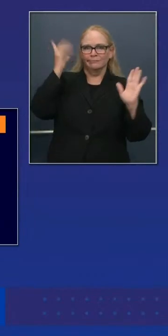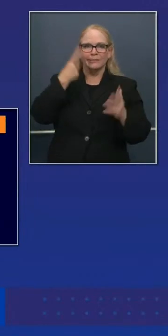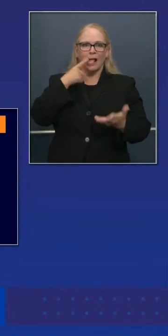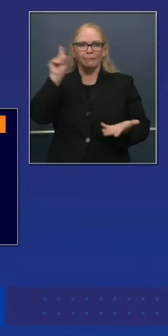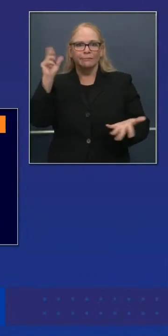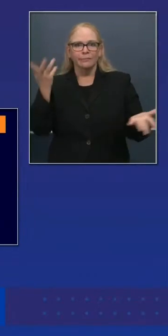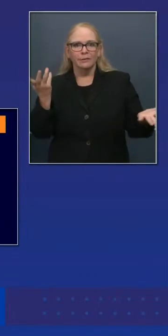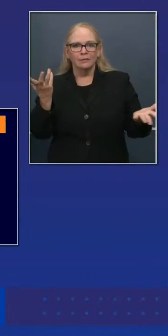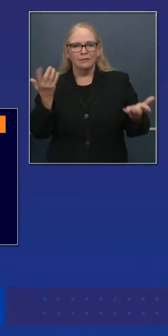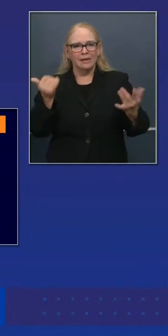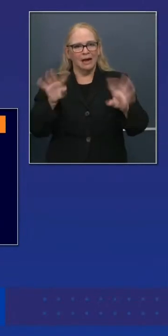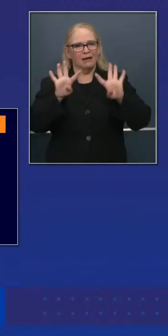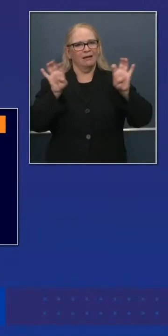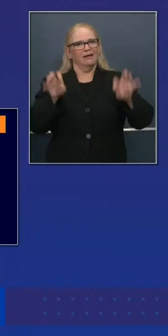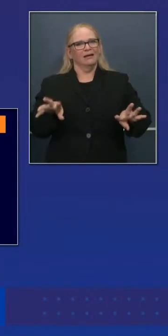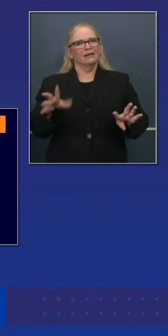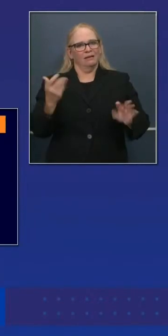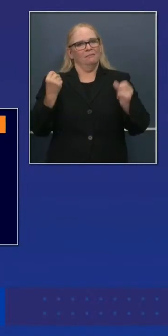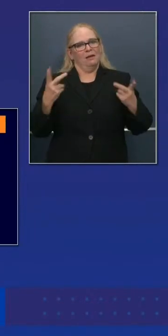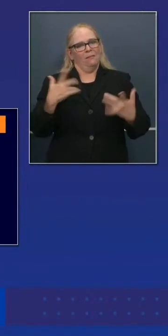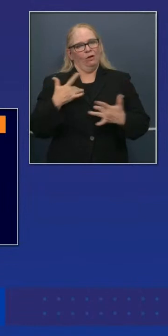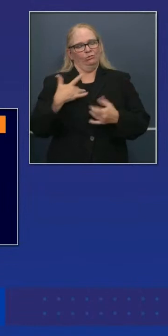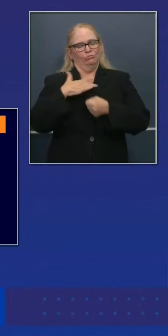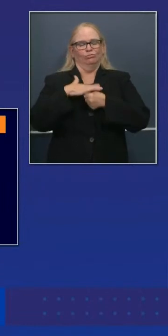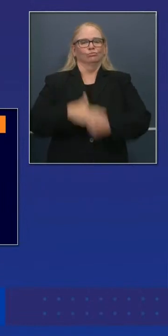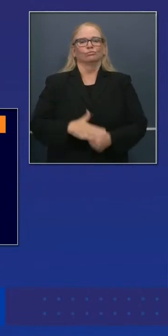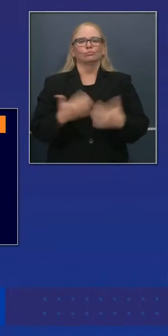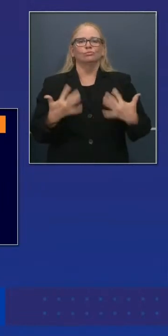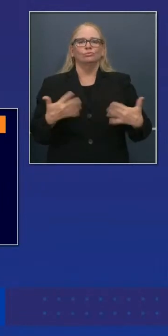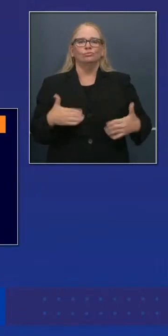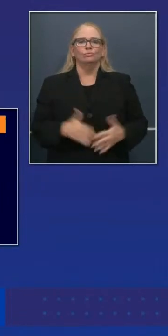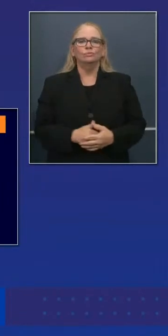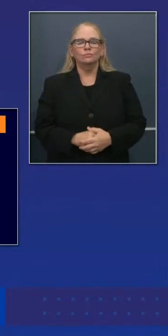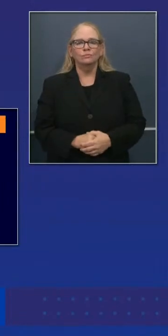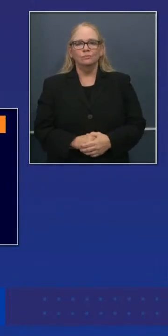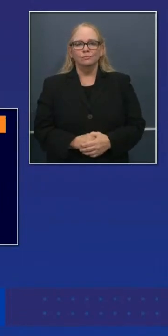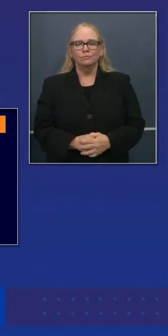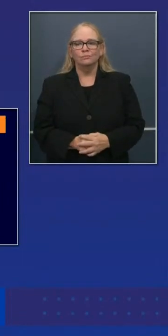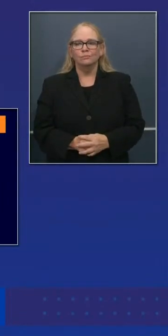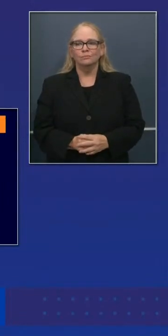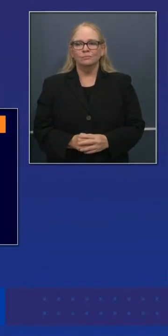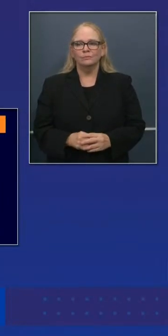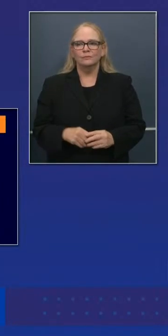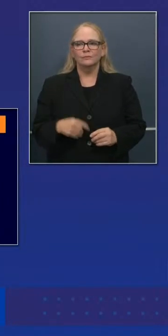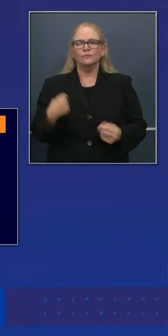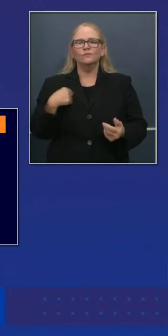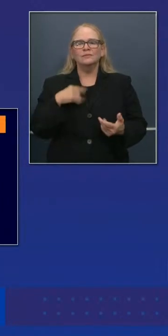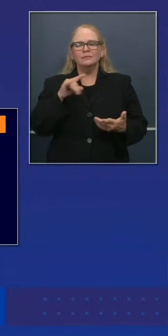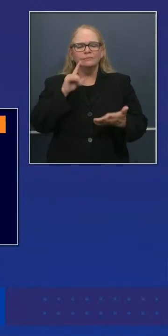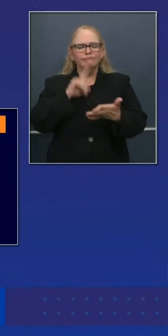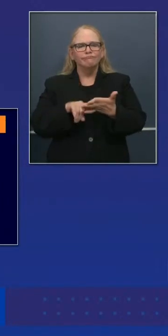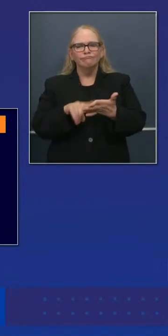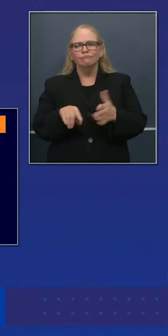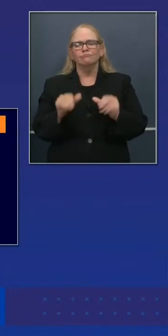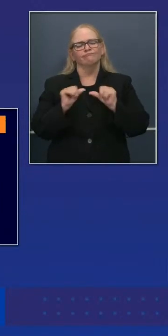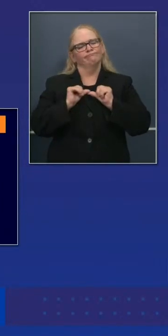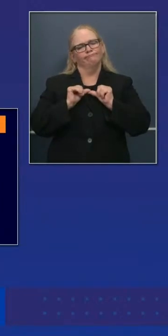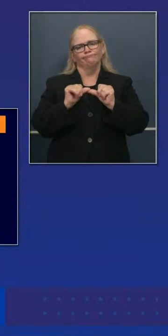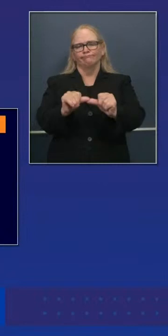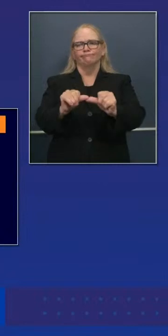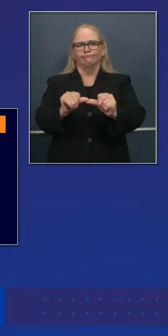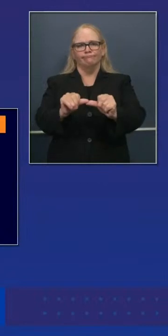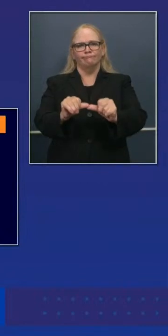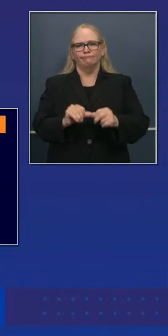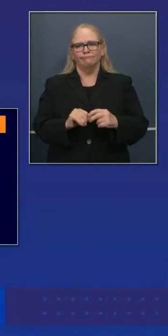course. It also should be noted, and cannot be said enough, though we have been very consistent over the course of the last number of